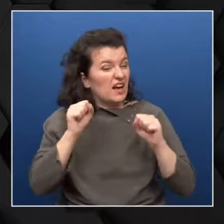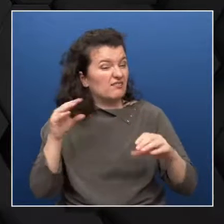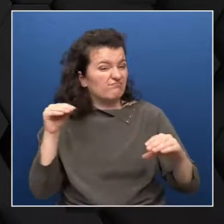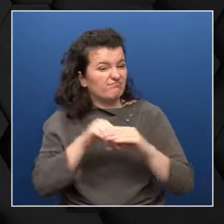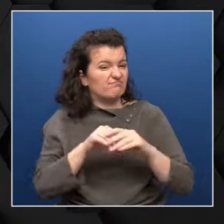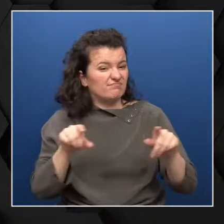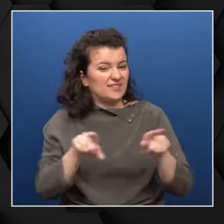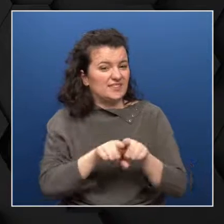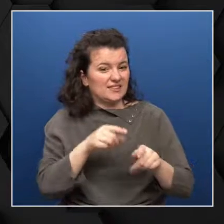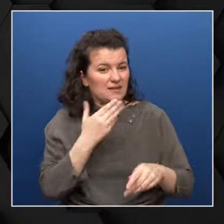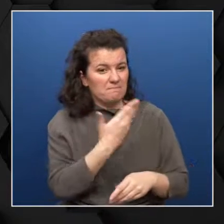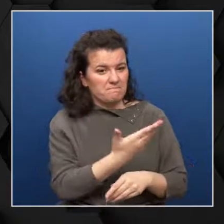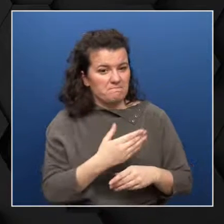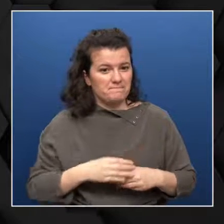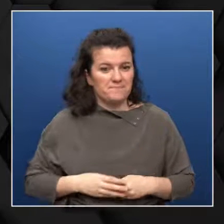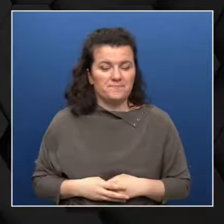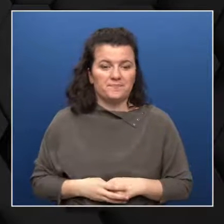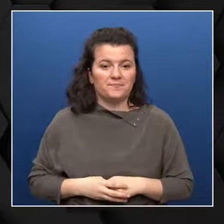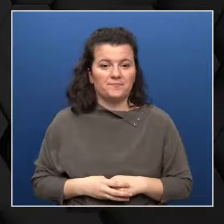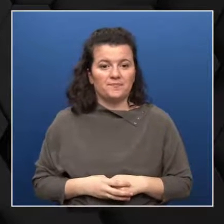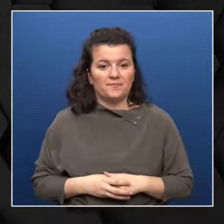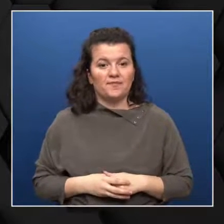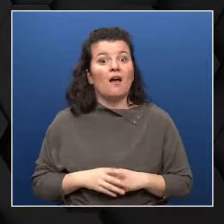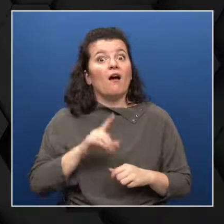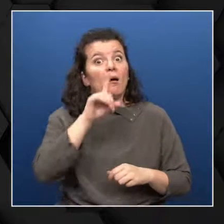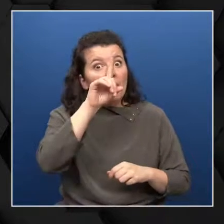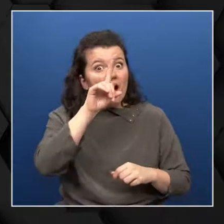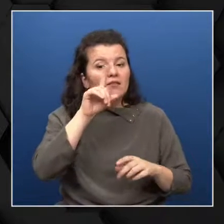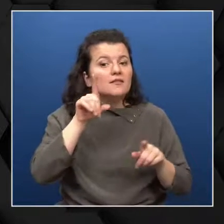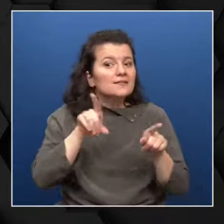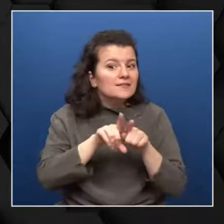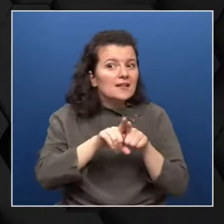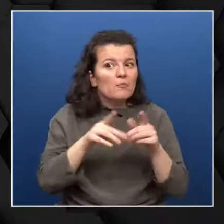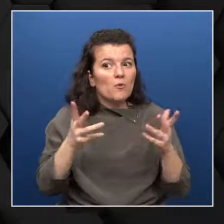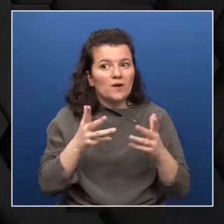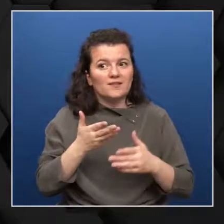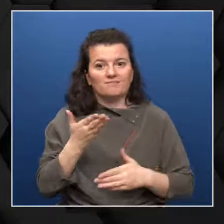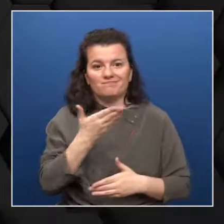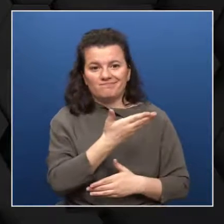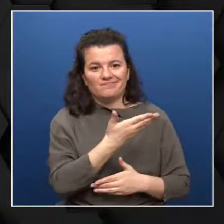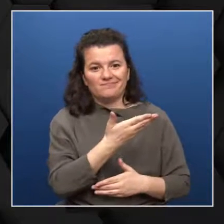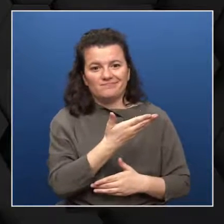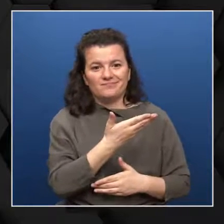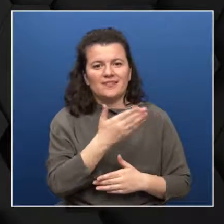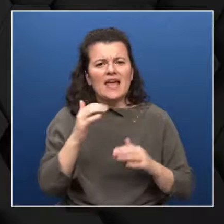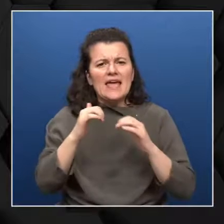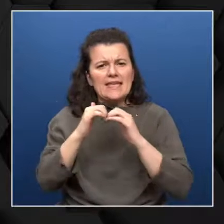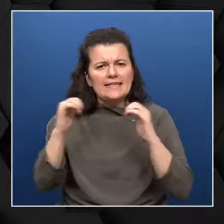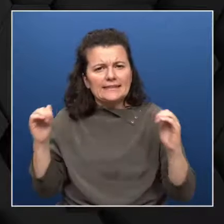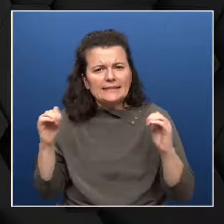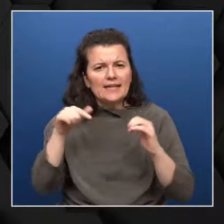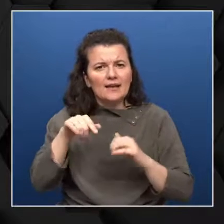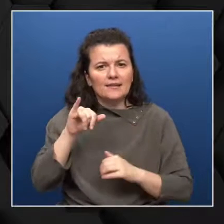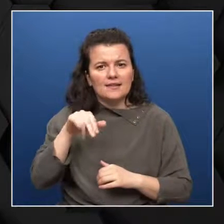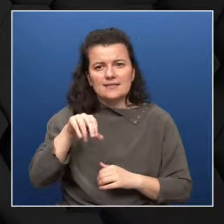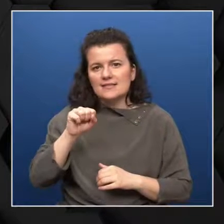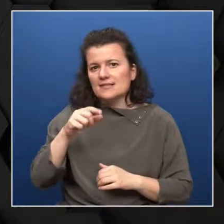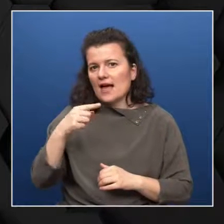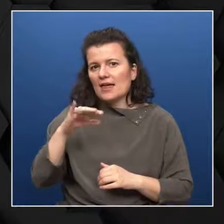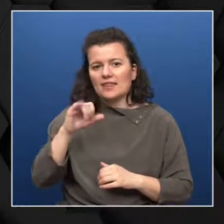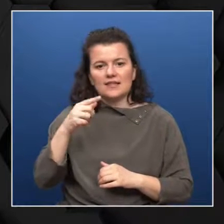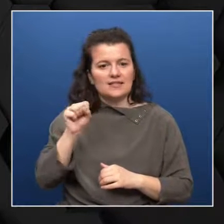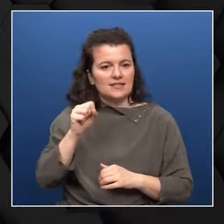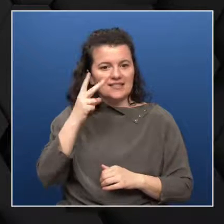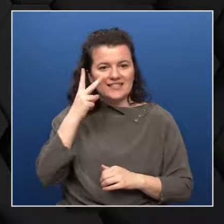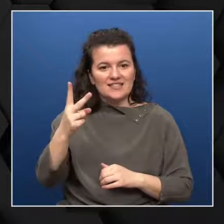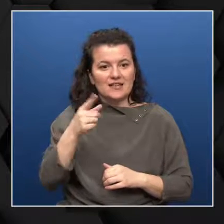video there, you can get all of that. But it goes even further. You on the insights, you get, let's see, Donna appeared in